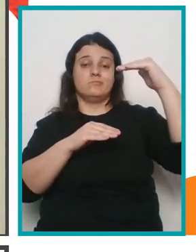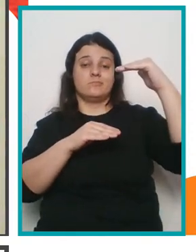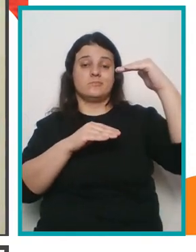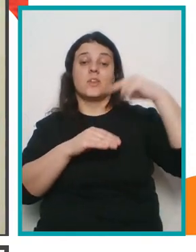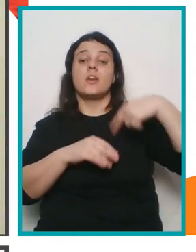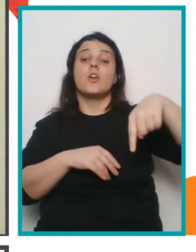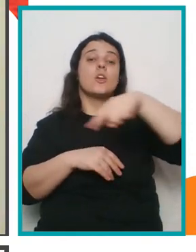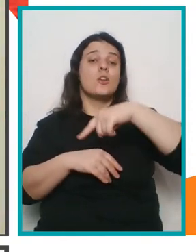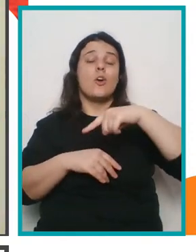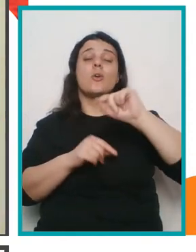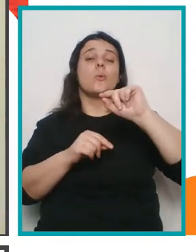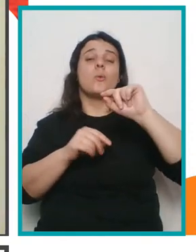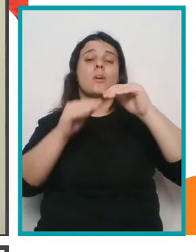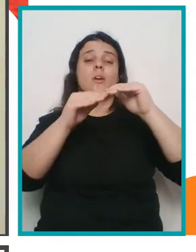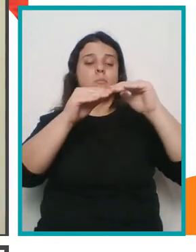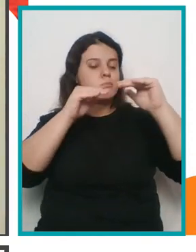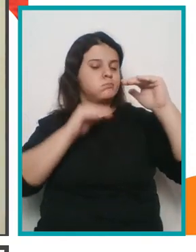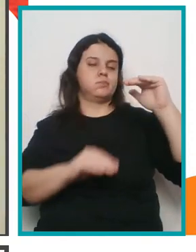with them.